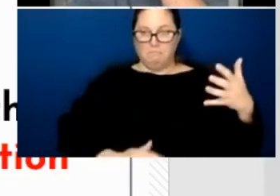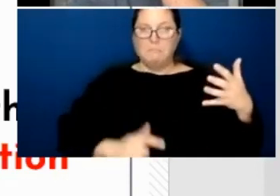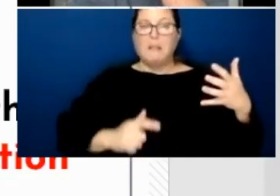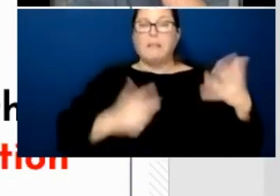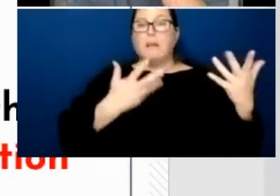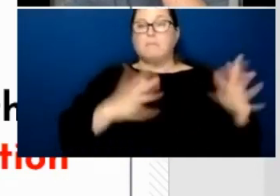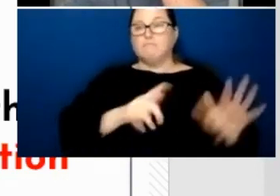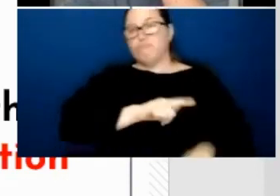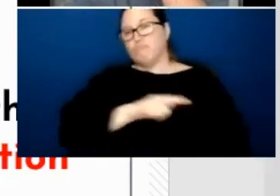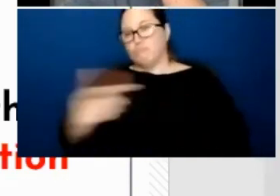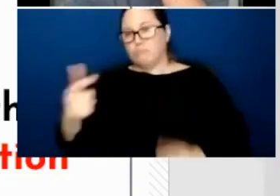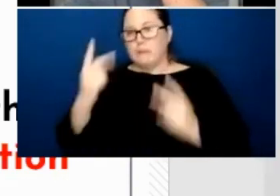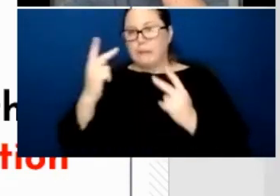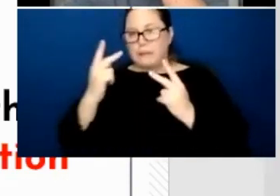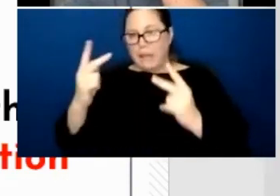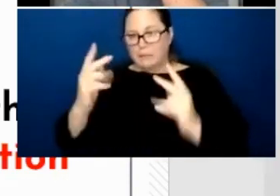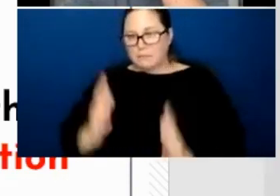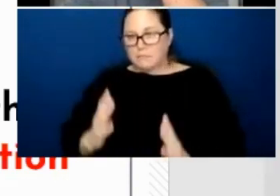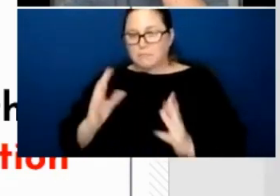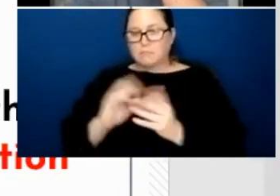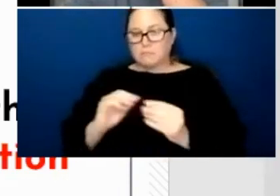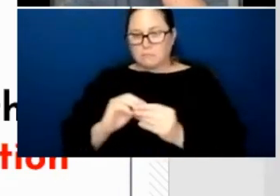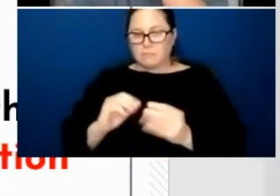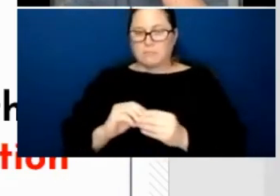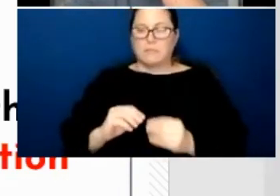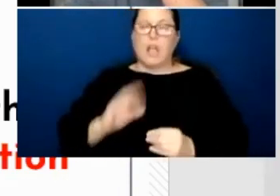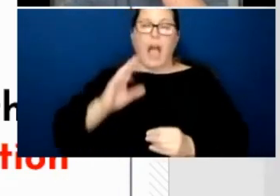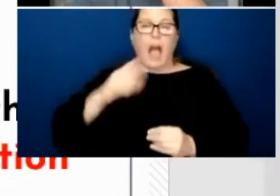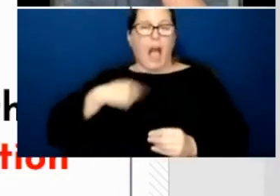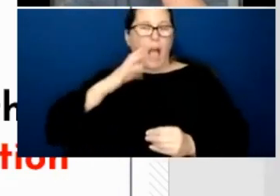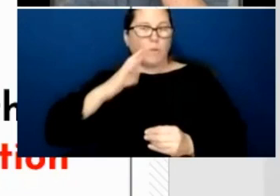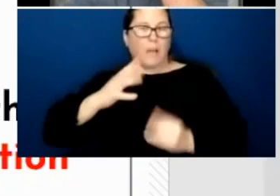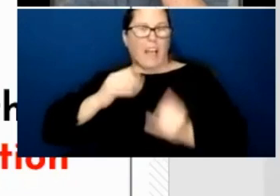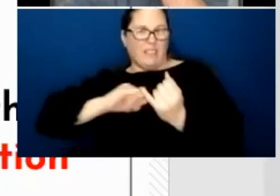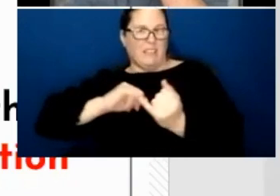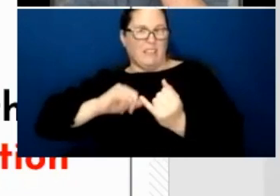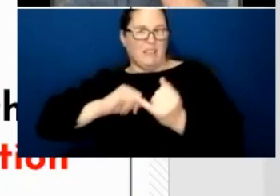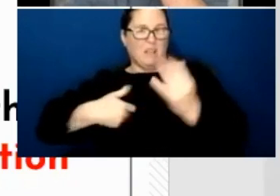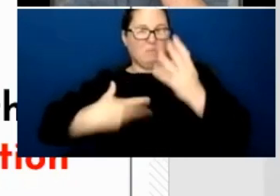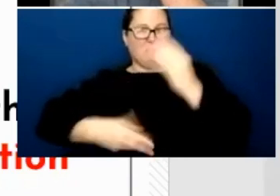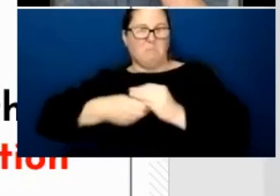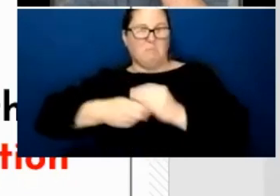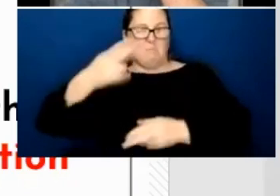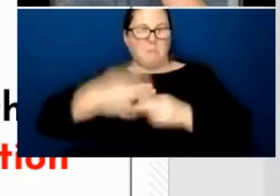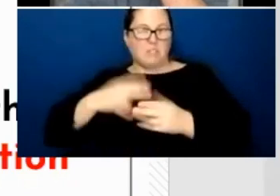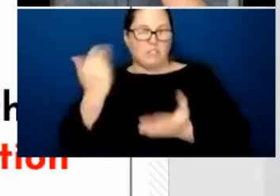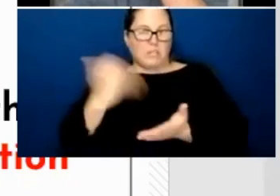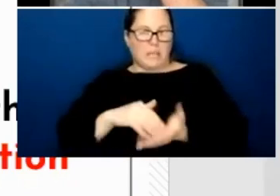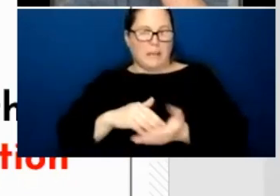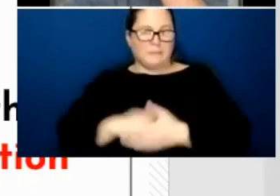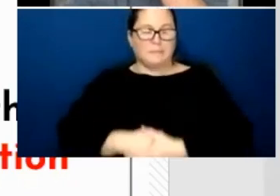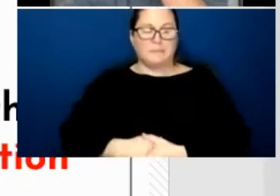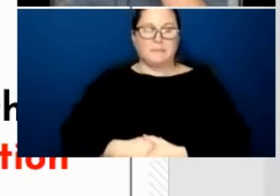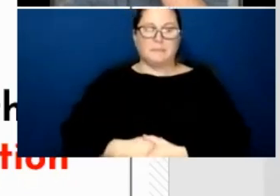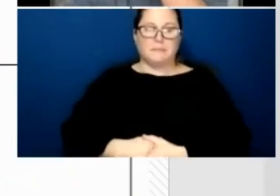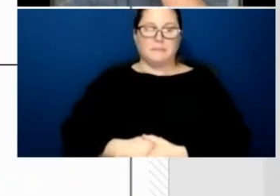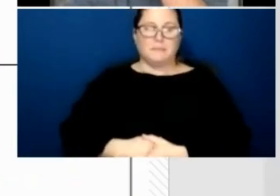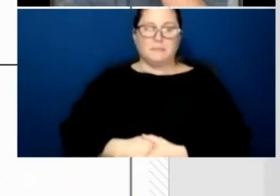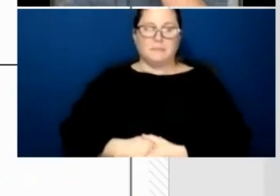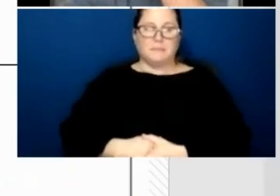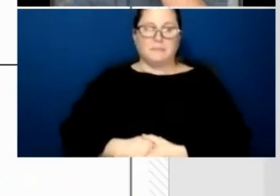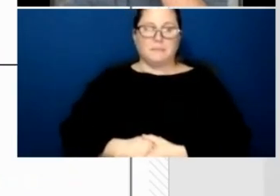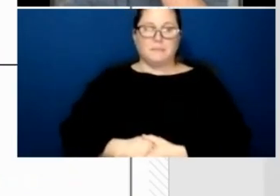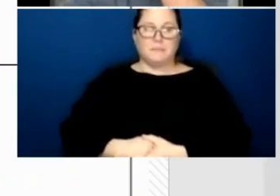to those who have requested it. We'll mention it again at the very end for those who come in just a few minutes late. Now, we